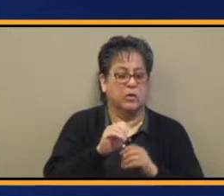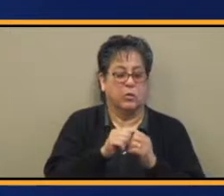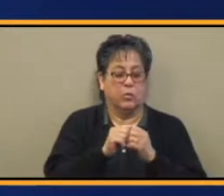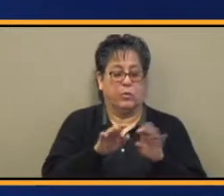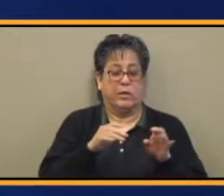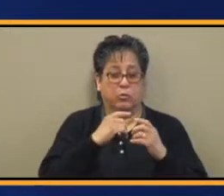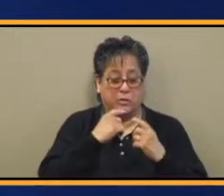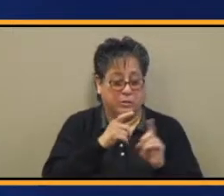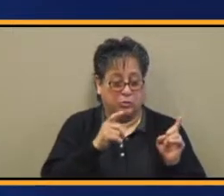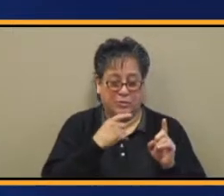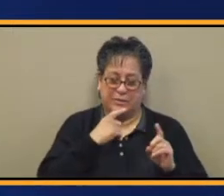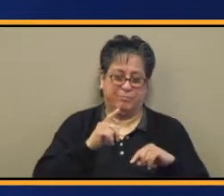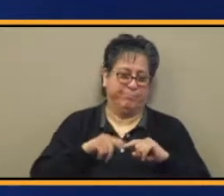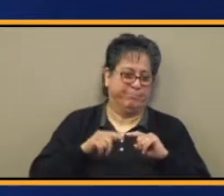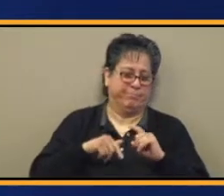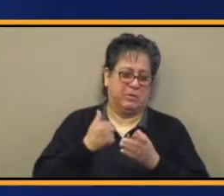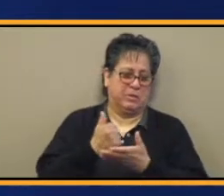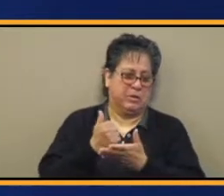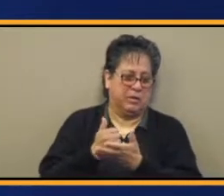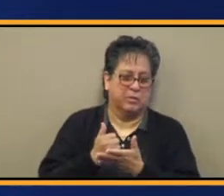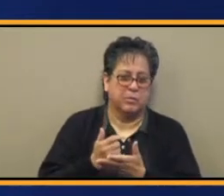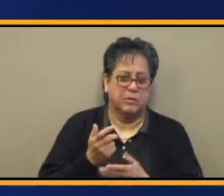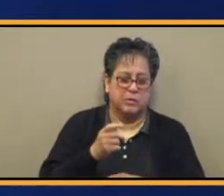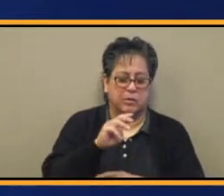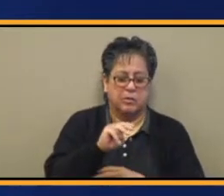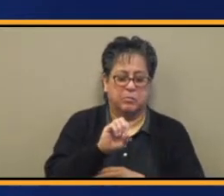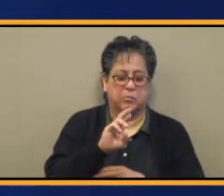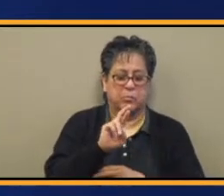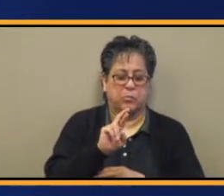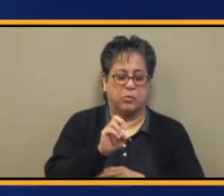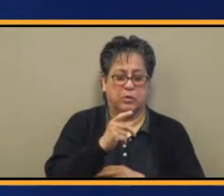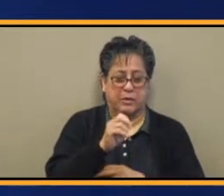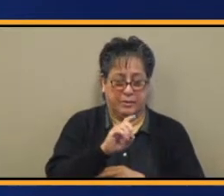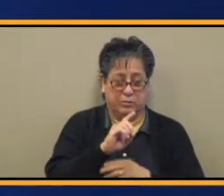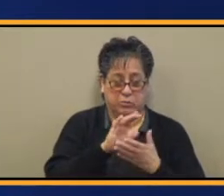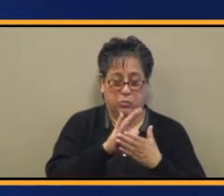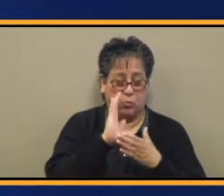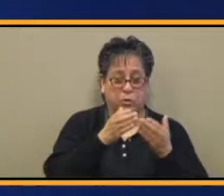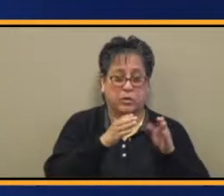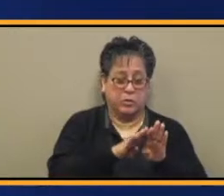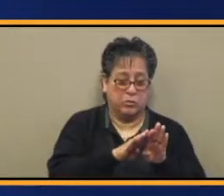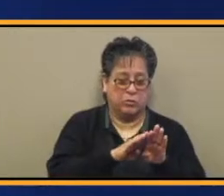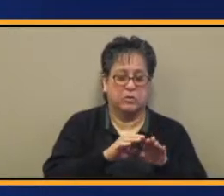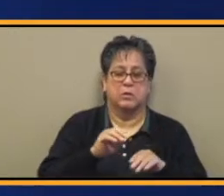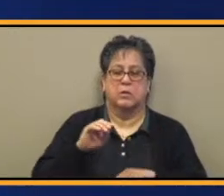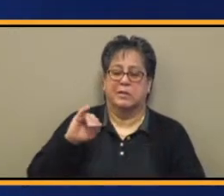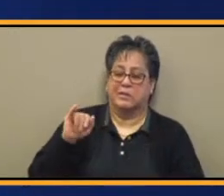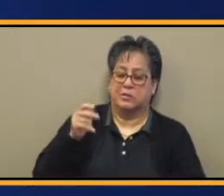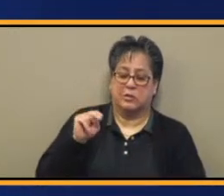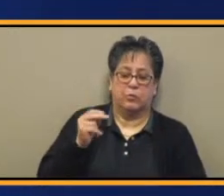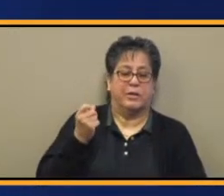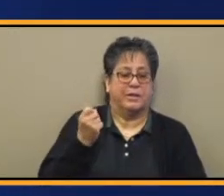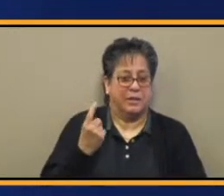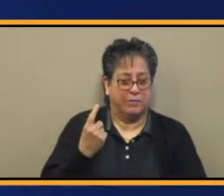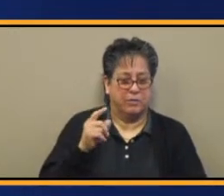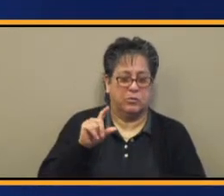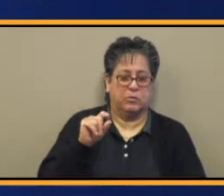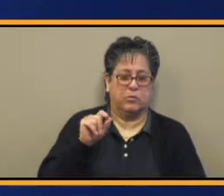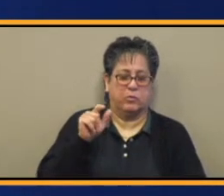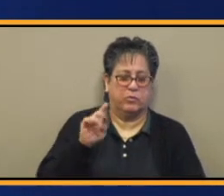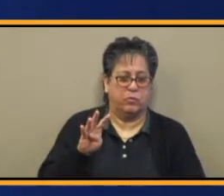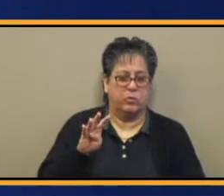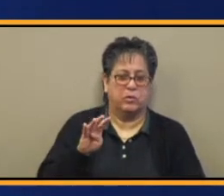cannot assist them with housing and Moorhead will be closed. However, in January 11, 2024, Mayor